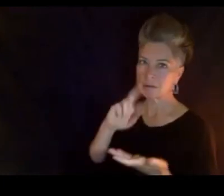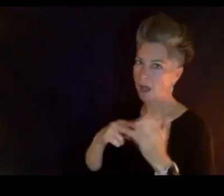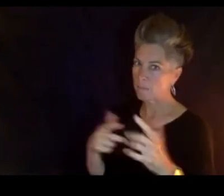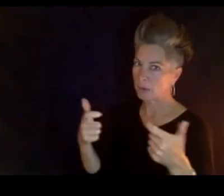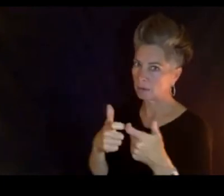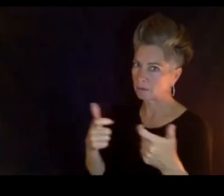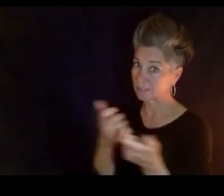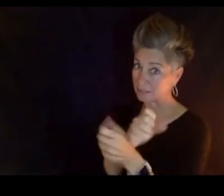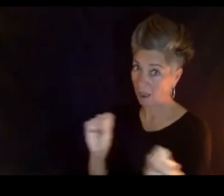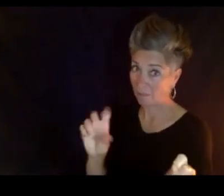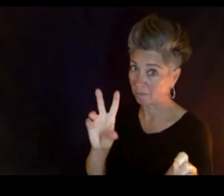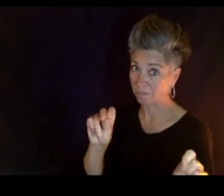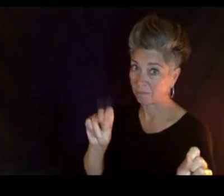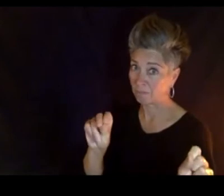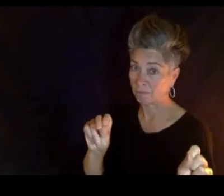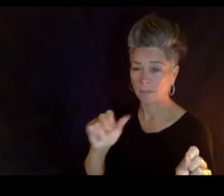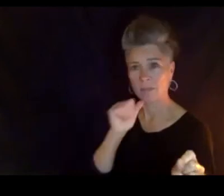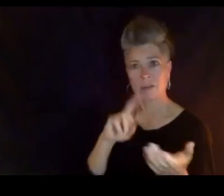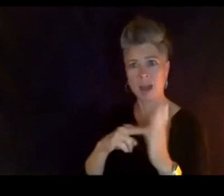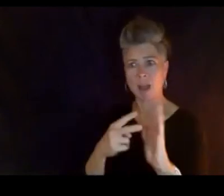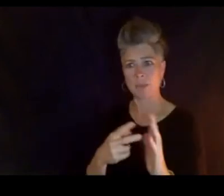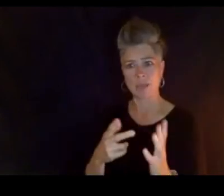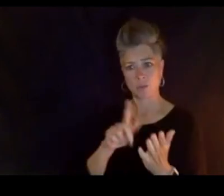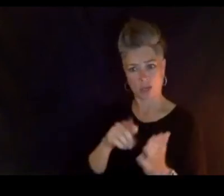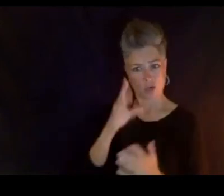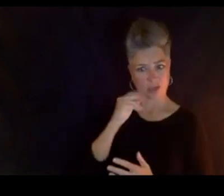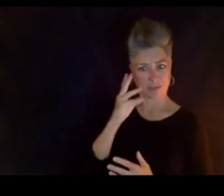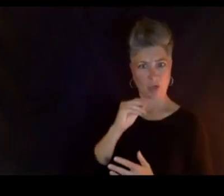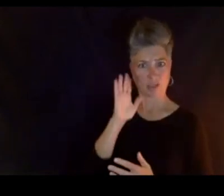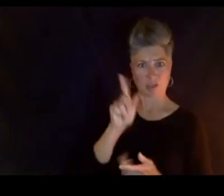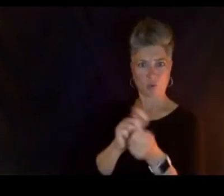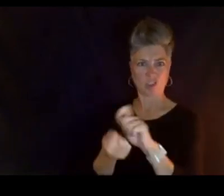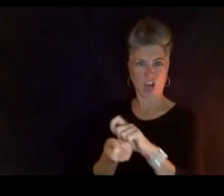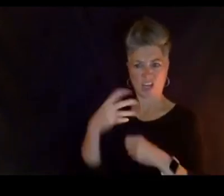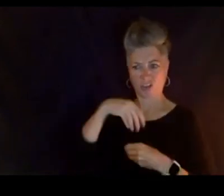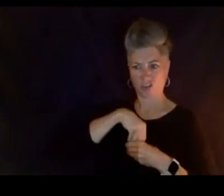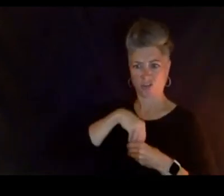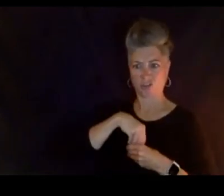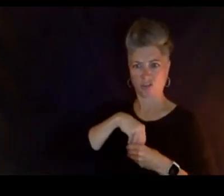that the conditions that you are under will change. Because